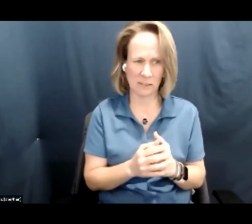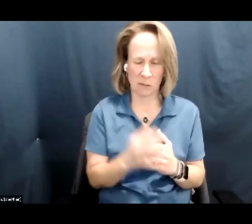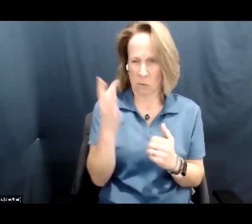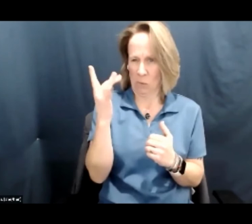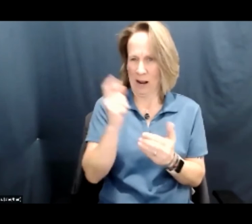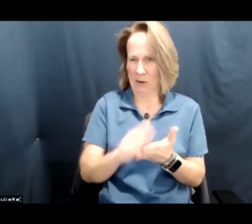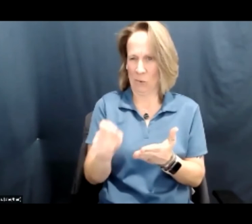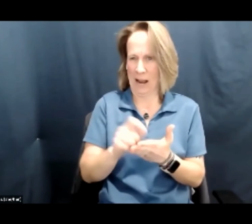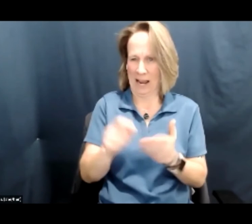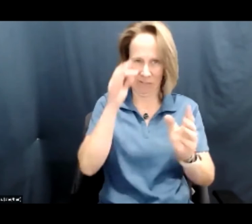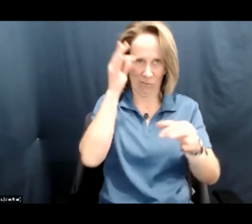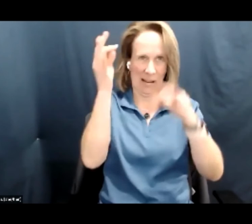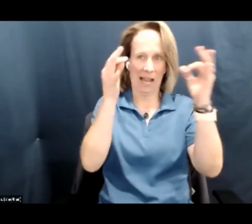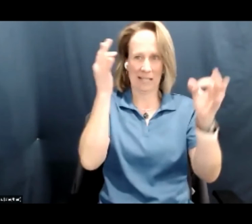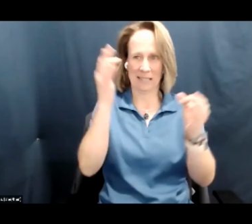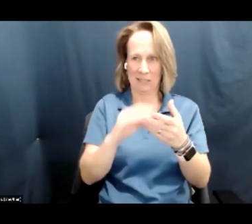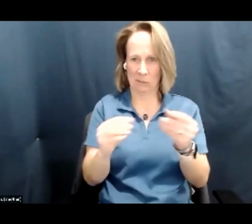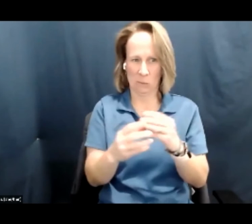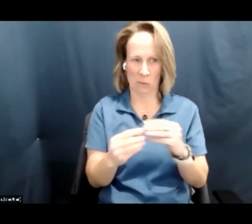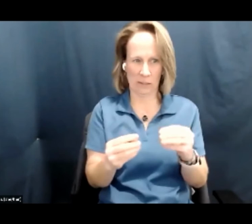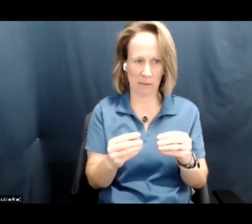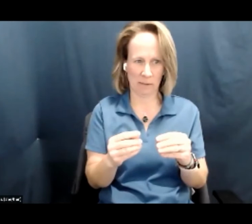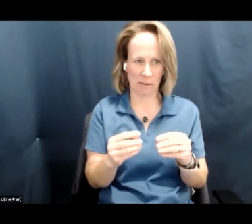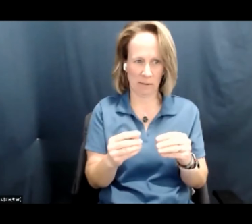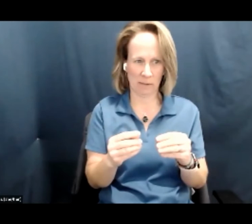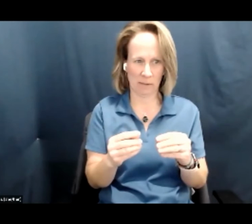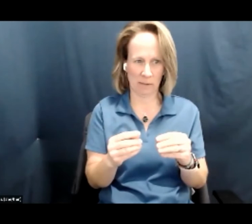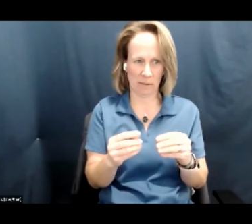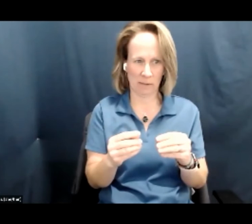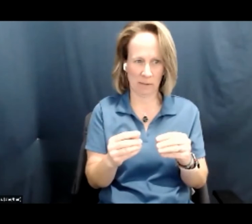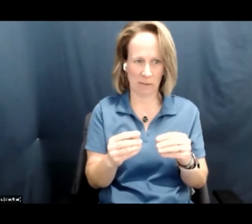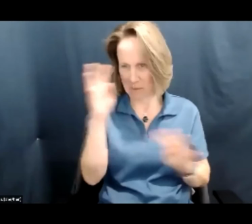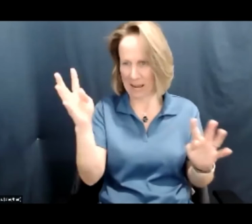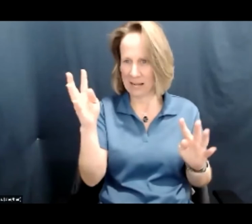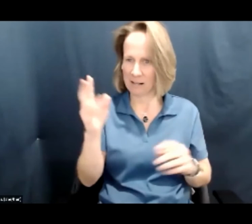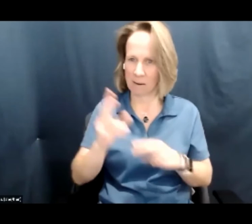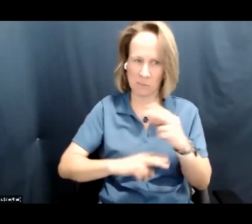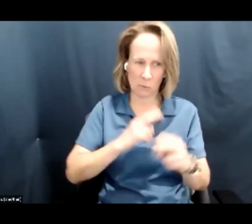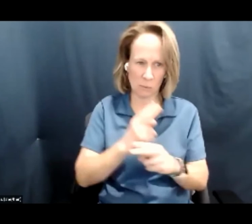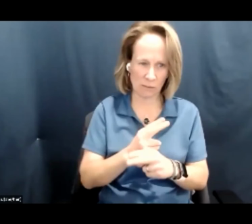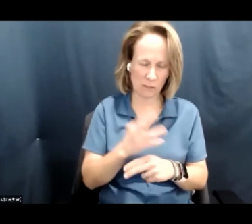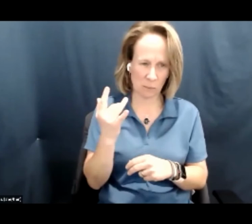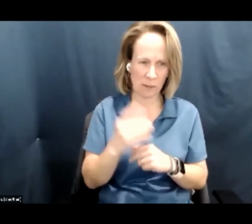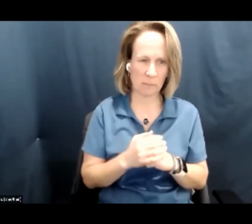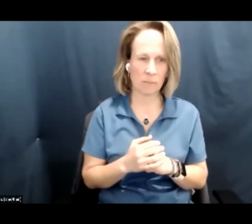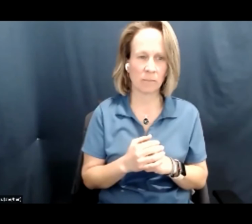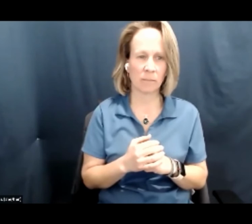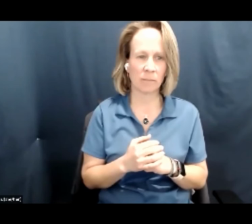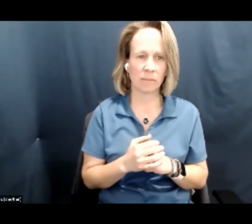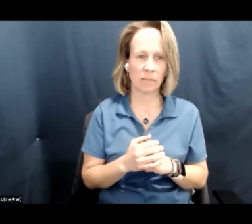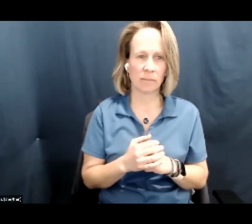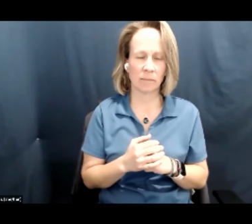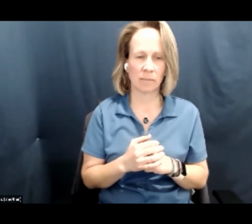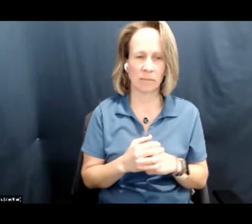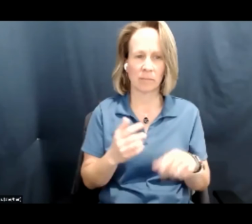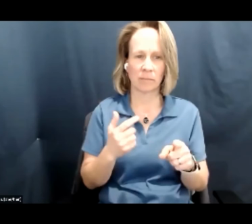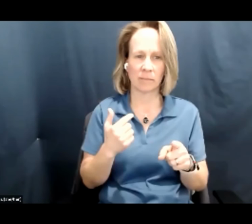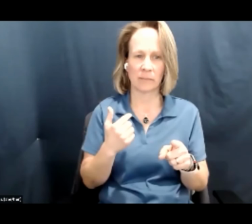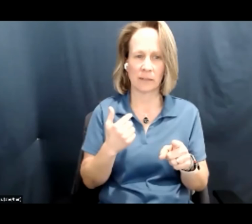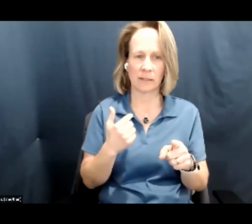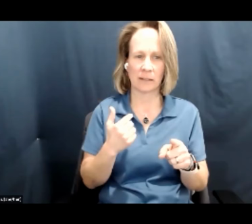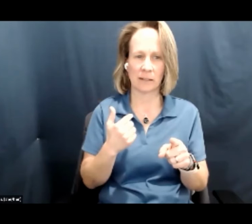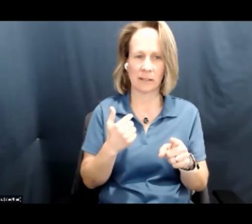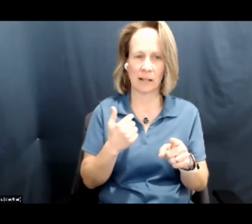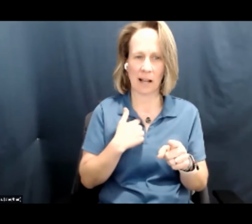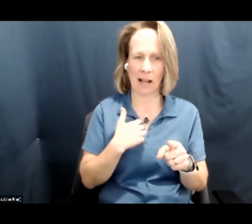like homophobia still exists in like your made up universe? Exactly. Why? I got cast in Sabrina, and they put in the end of the email,